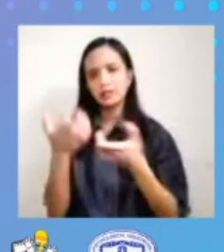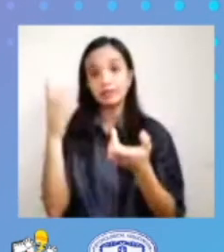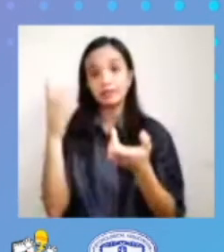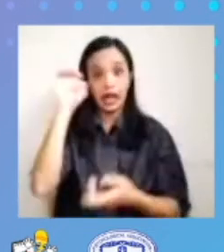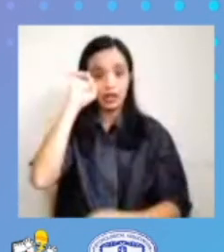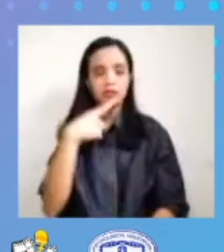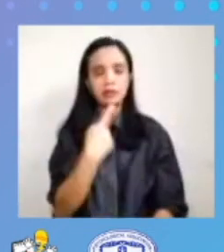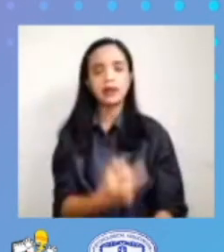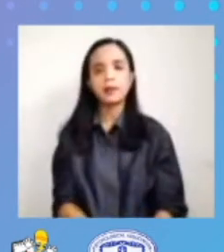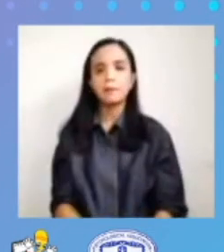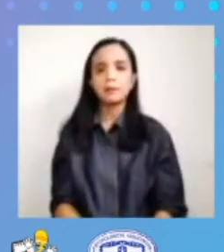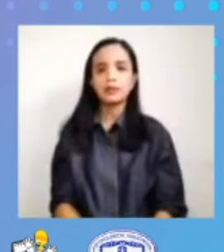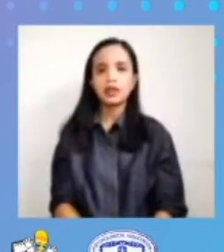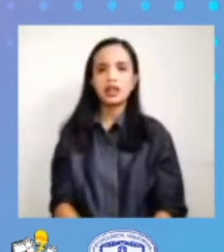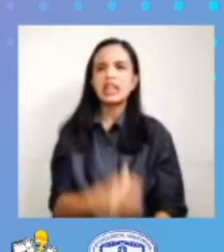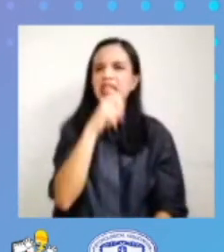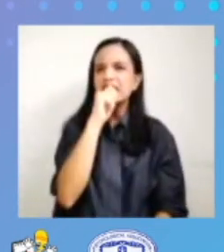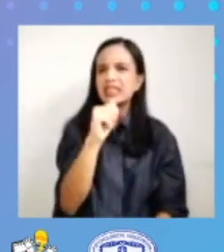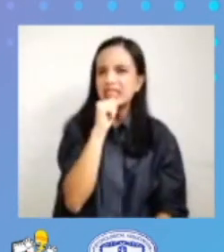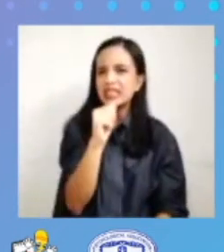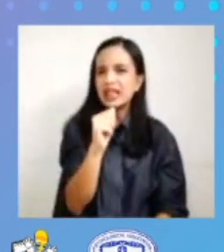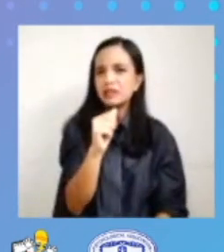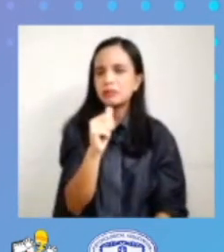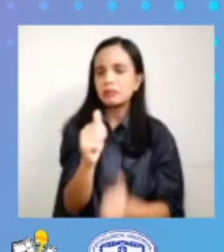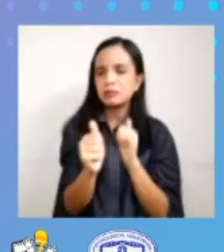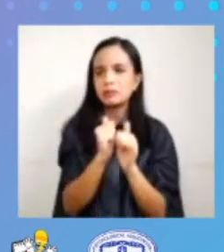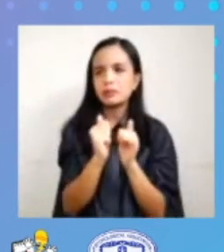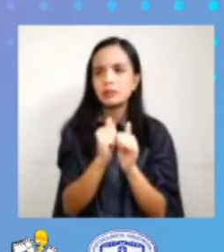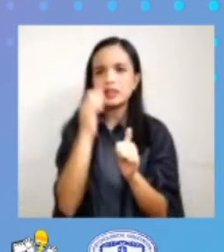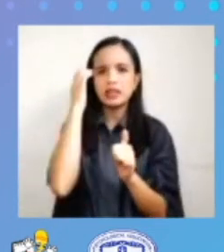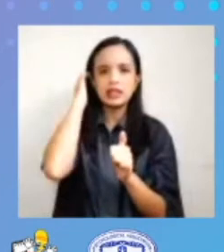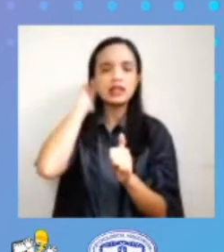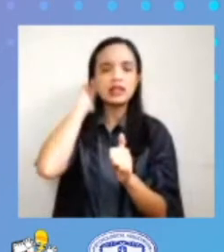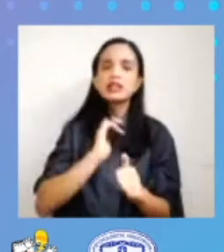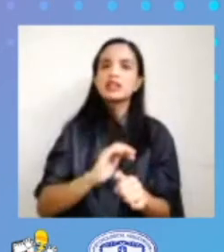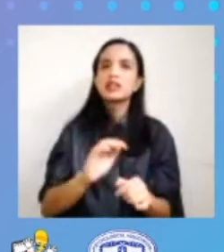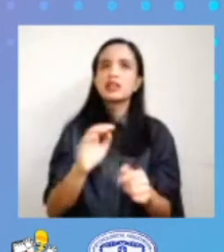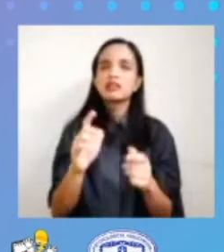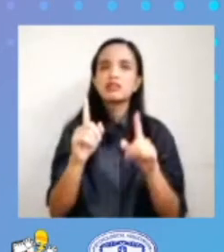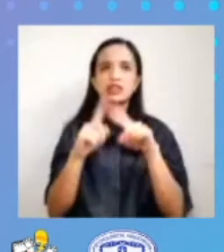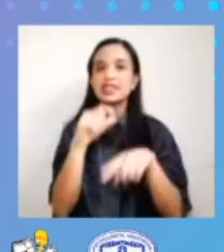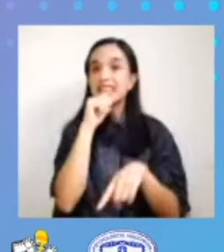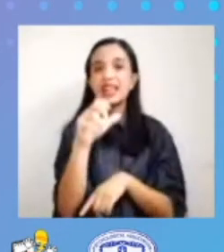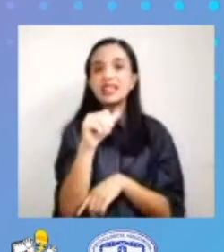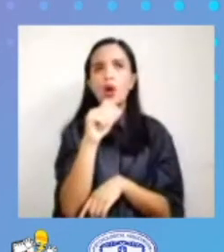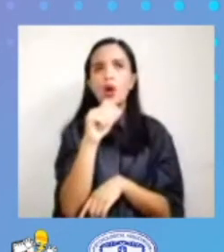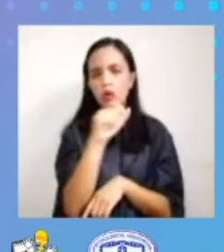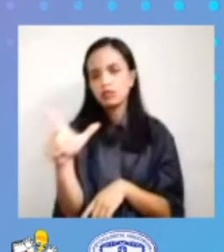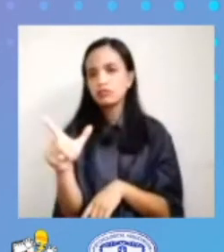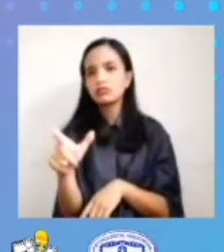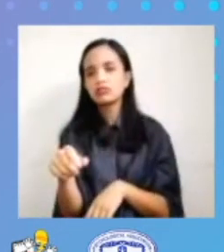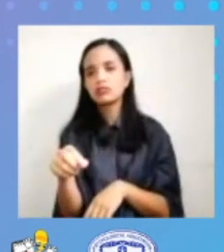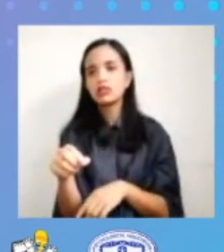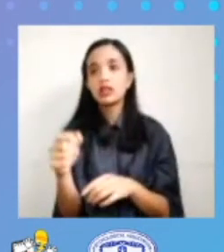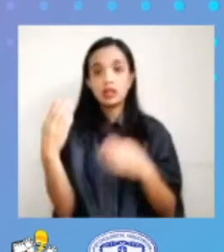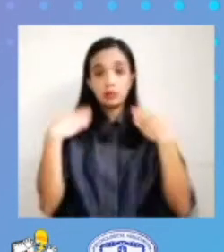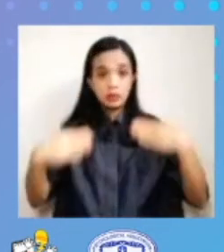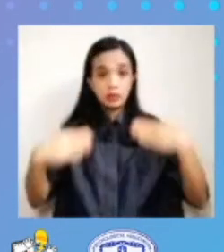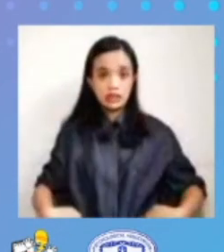situation, condition that you're in, it's also best to consult first with your doctor. With regards to best